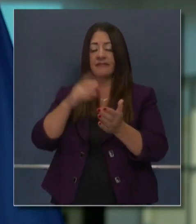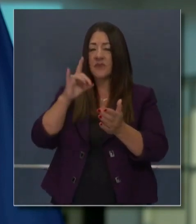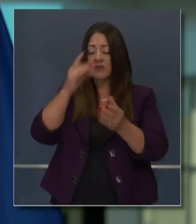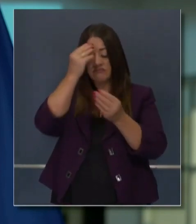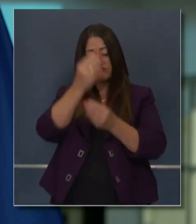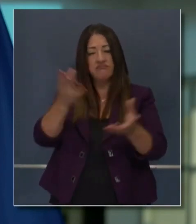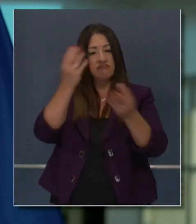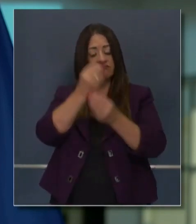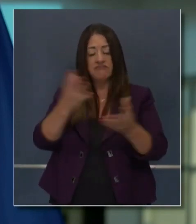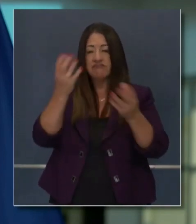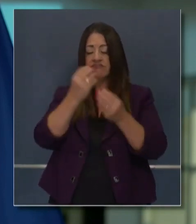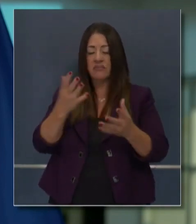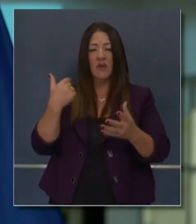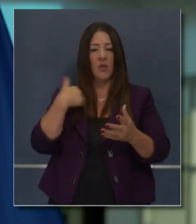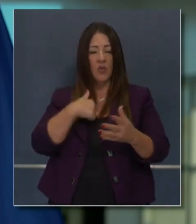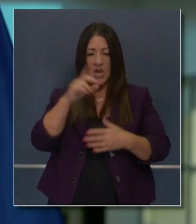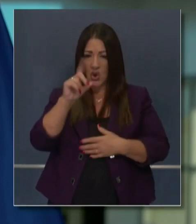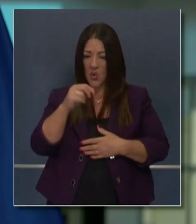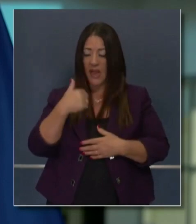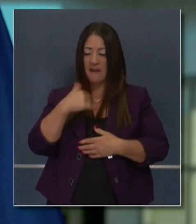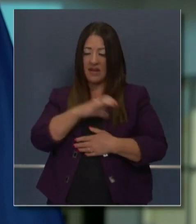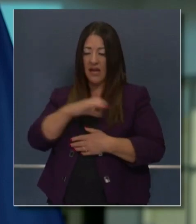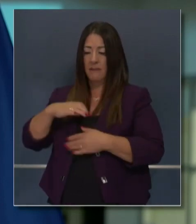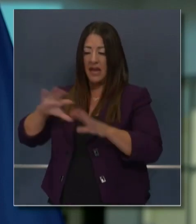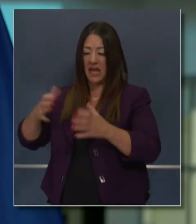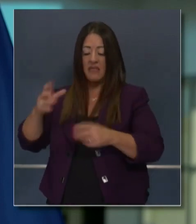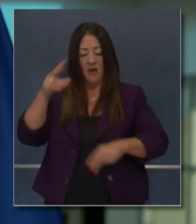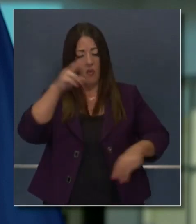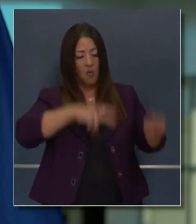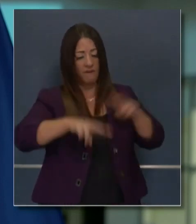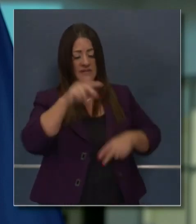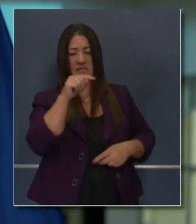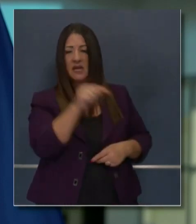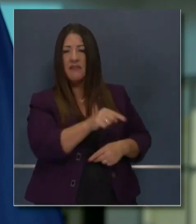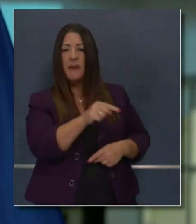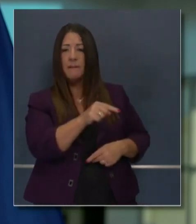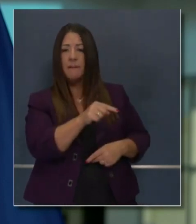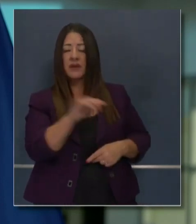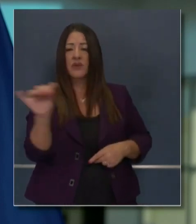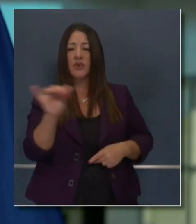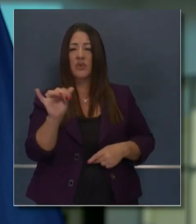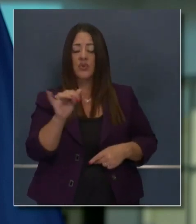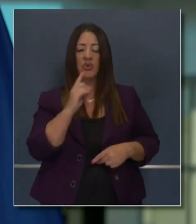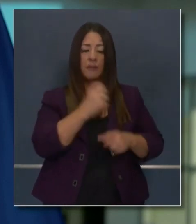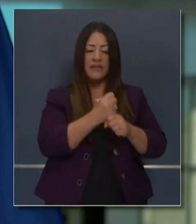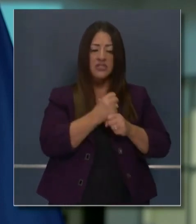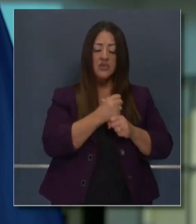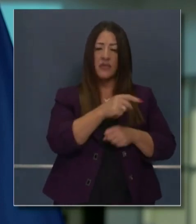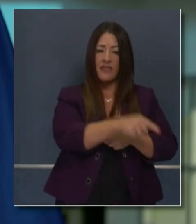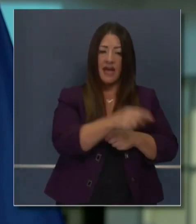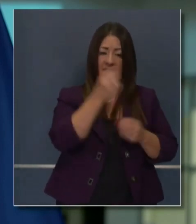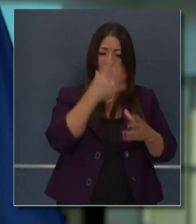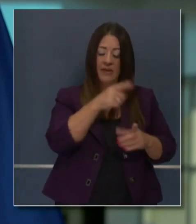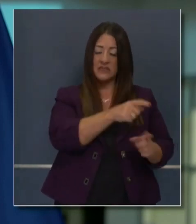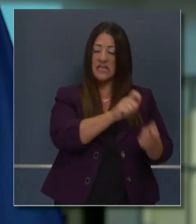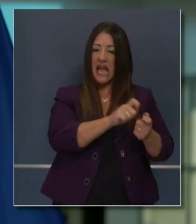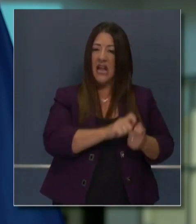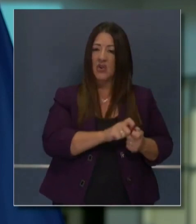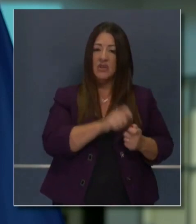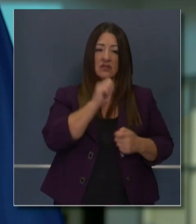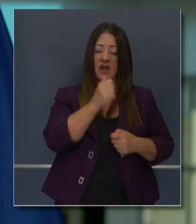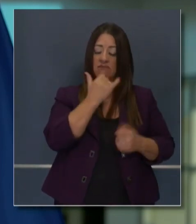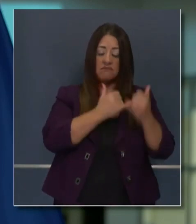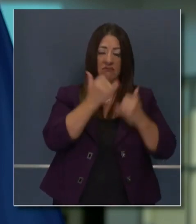an overview and oversight committee that we've also organized that information is accurate. We had a